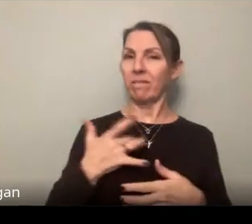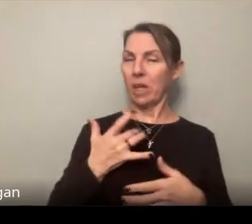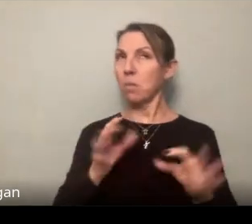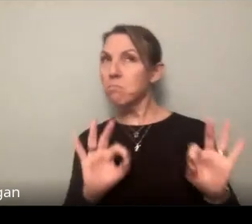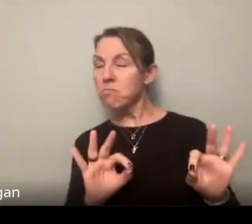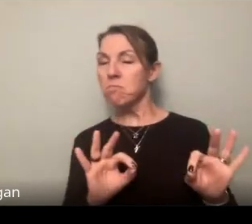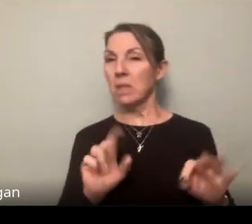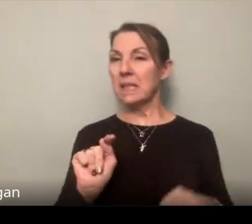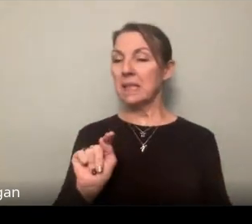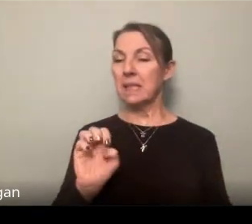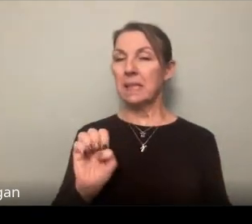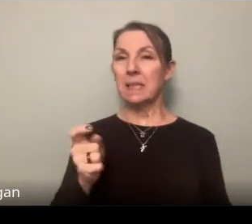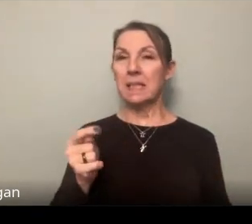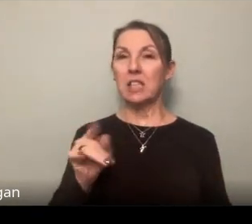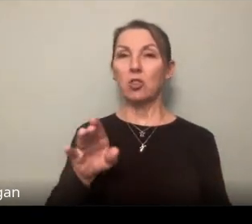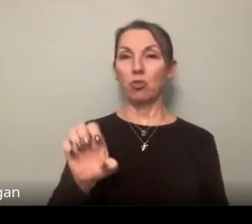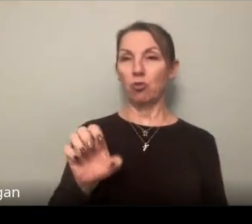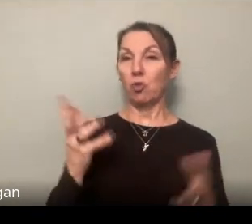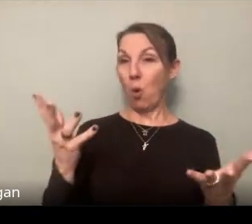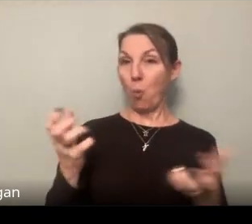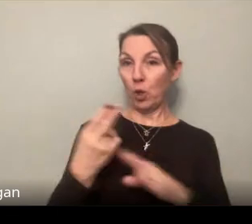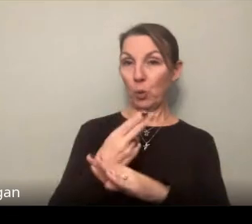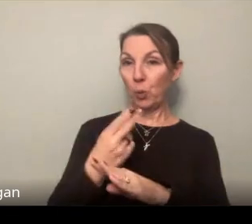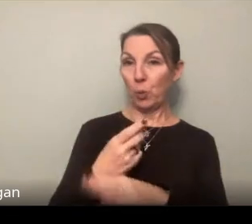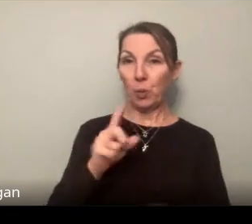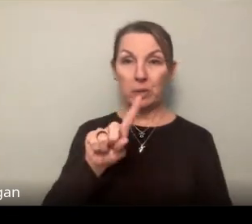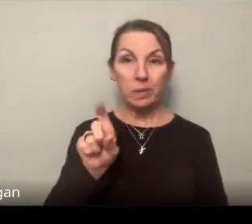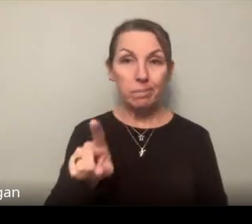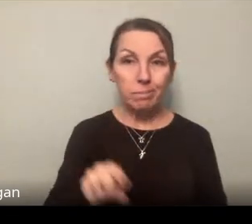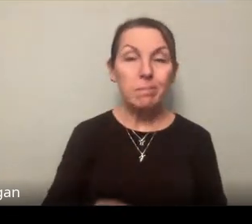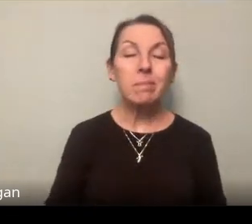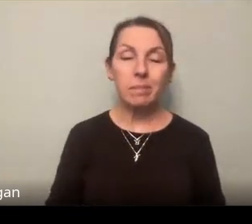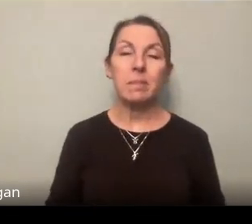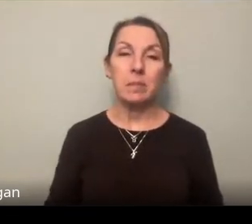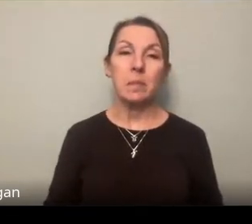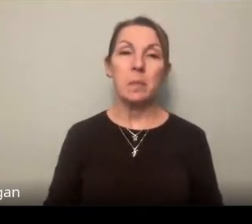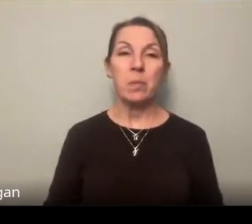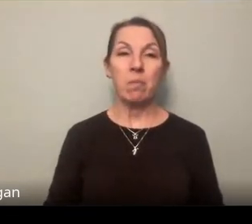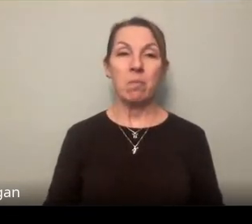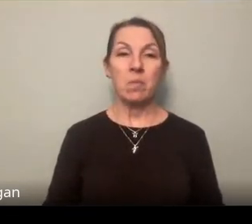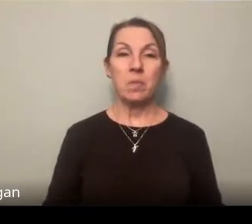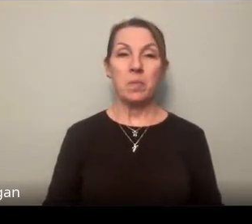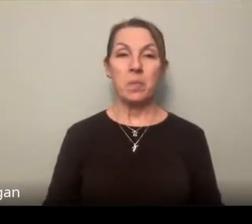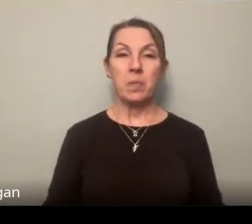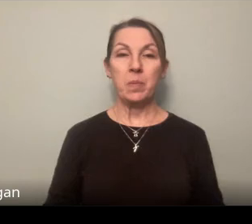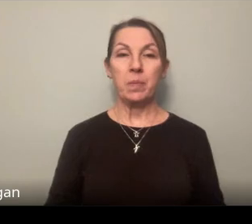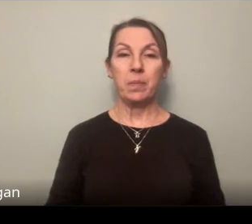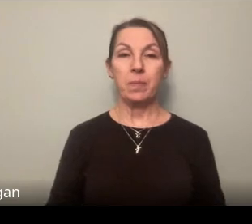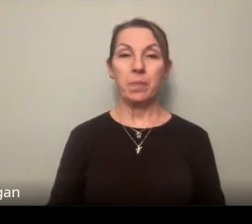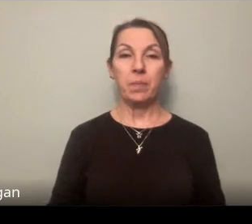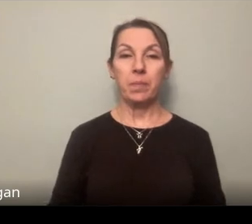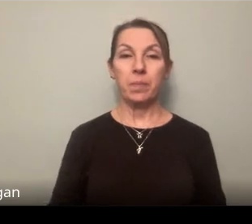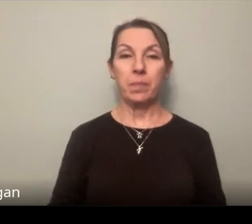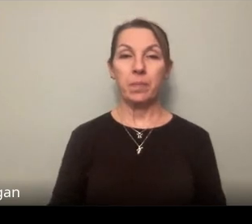the texture that I want to use as well? Let me put a little more.